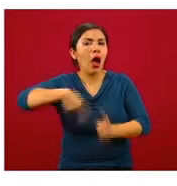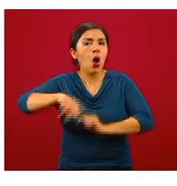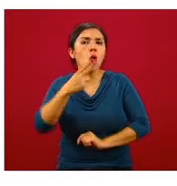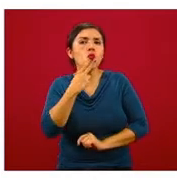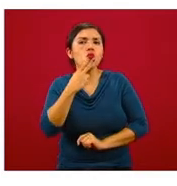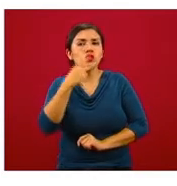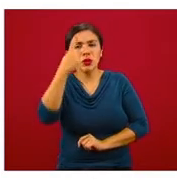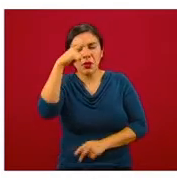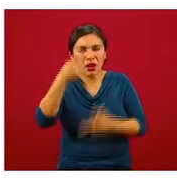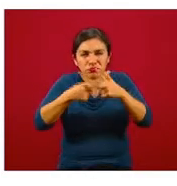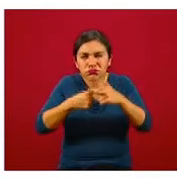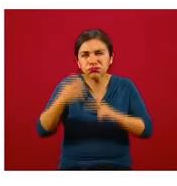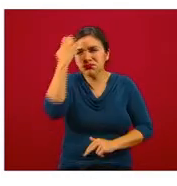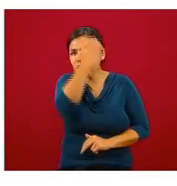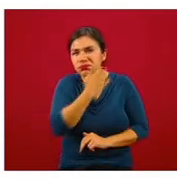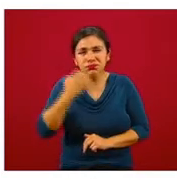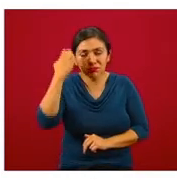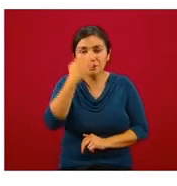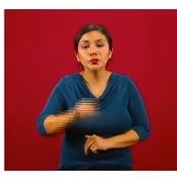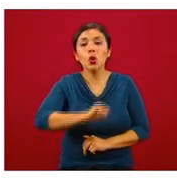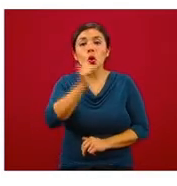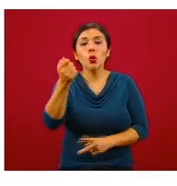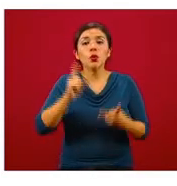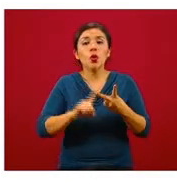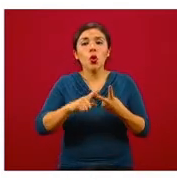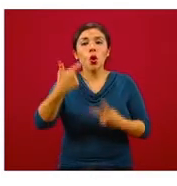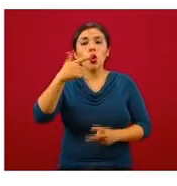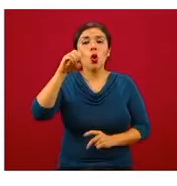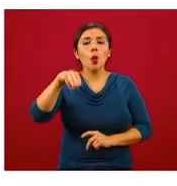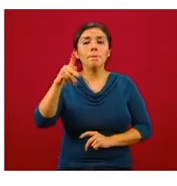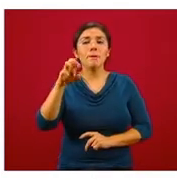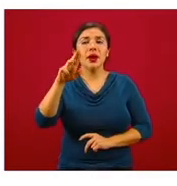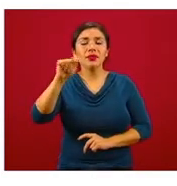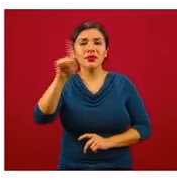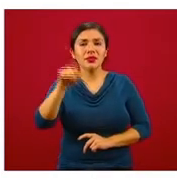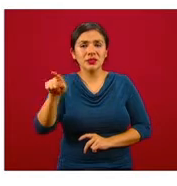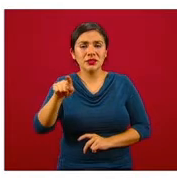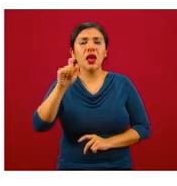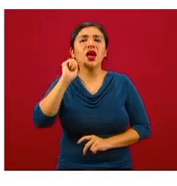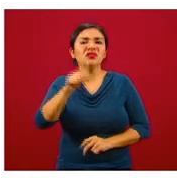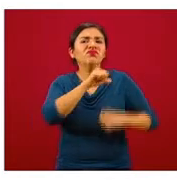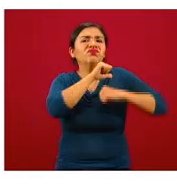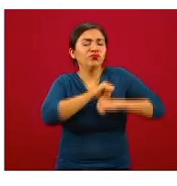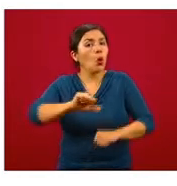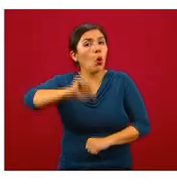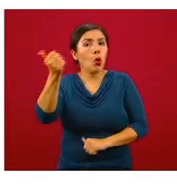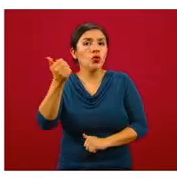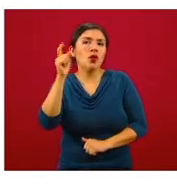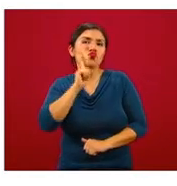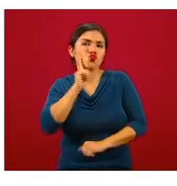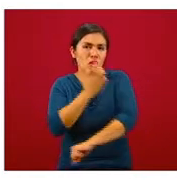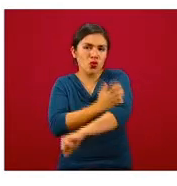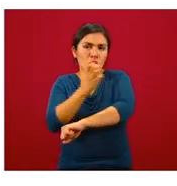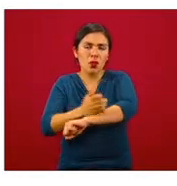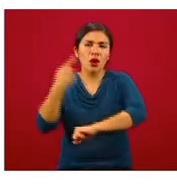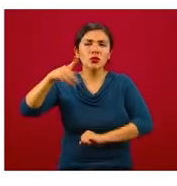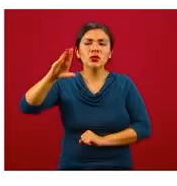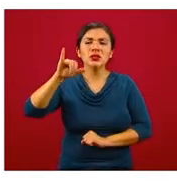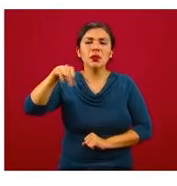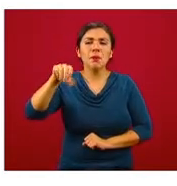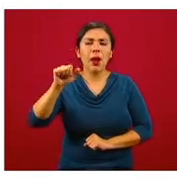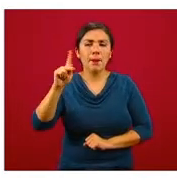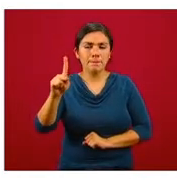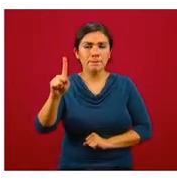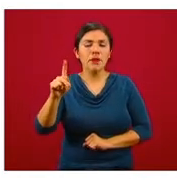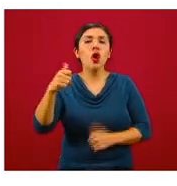since January, dedicated to working on this model. And this is one of the models that has been used to create the